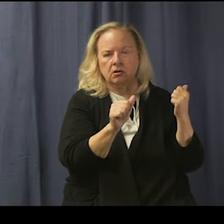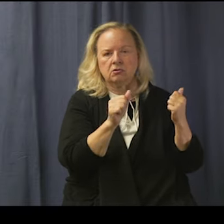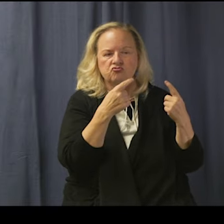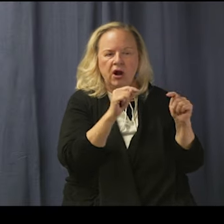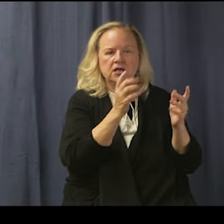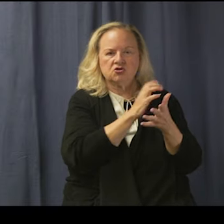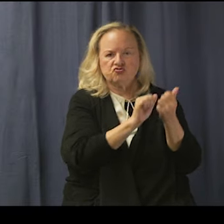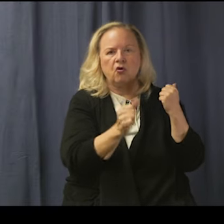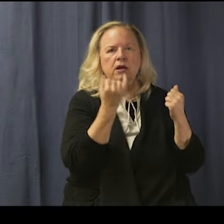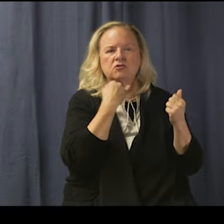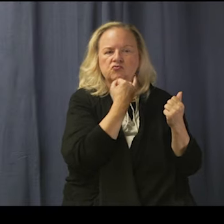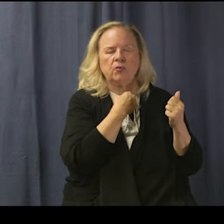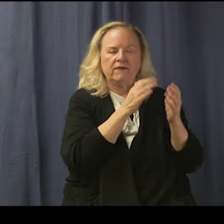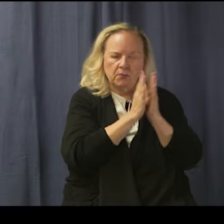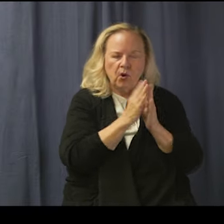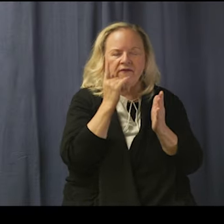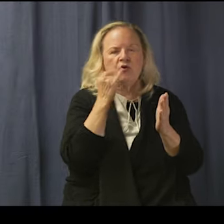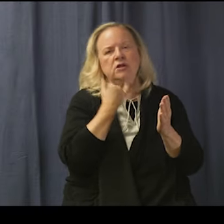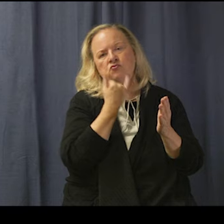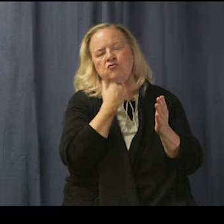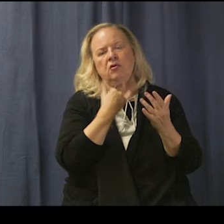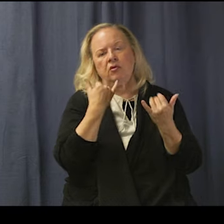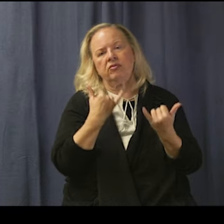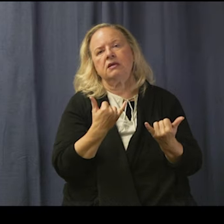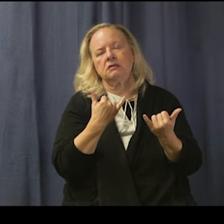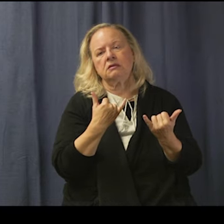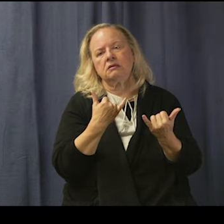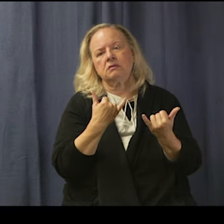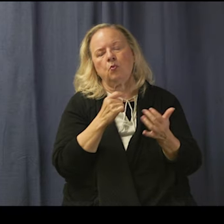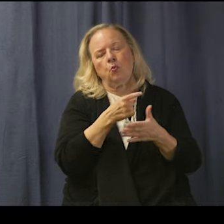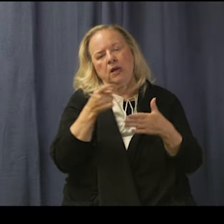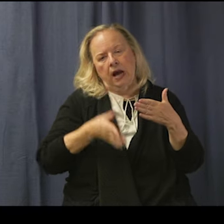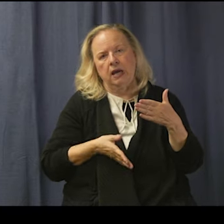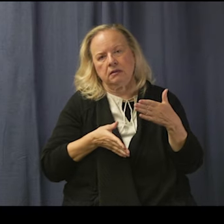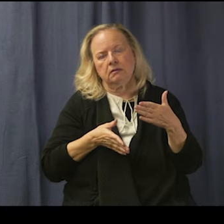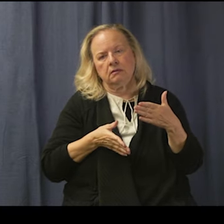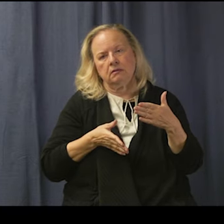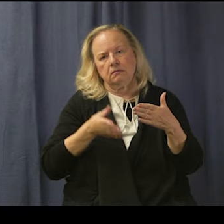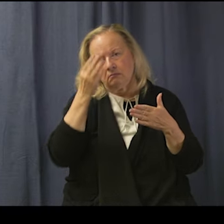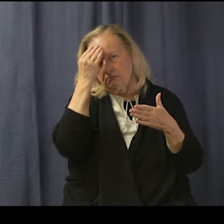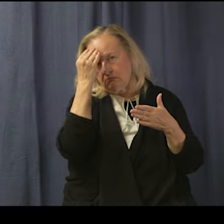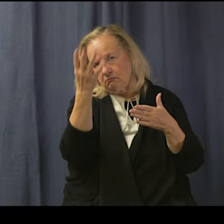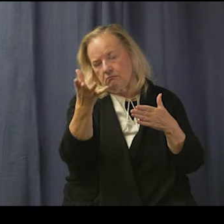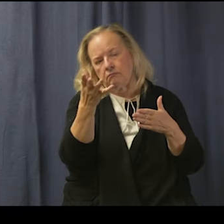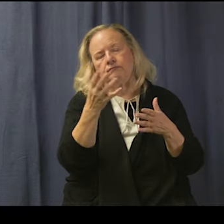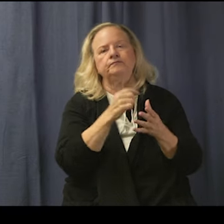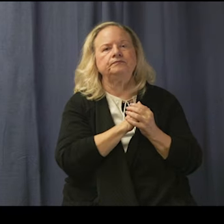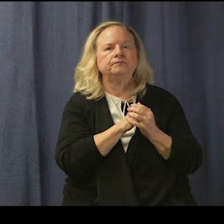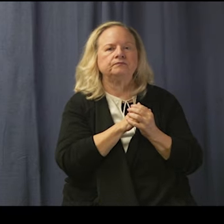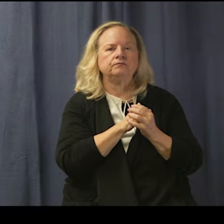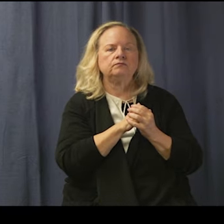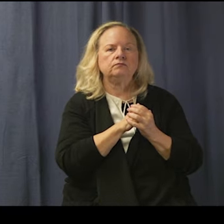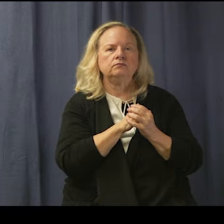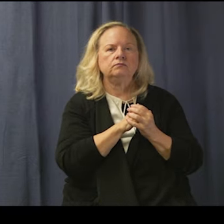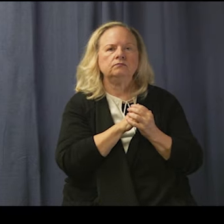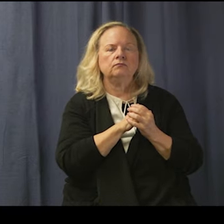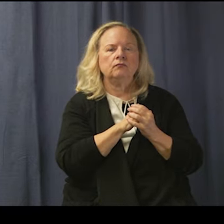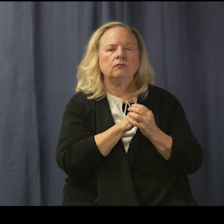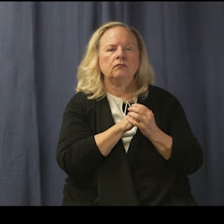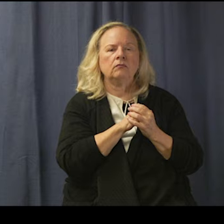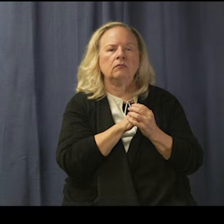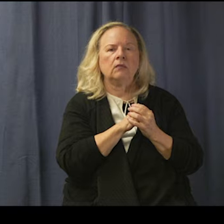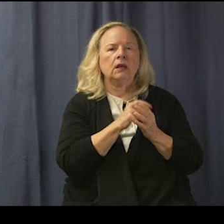be praying for Israel specifically this particular weekend. But I want you to notice this. It says,